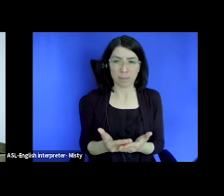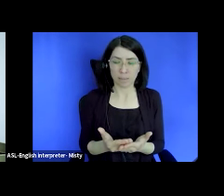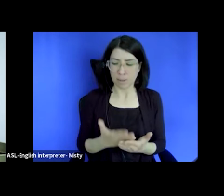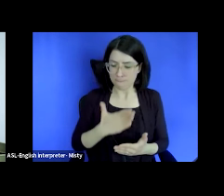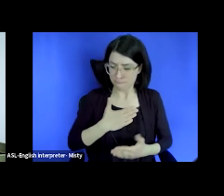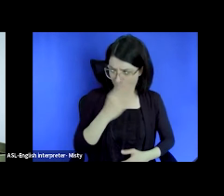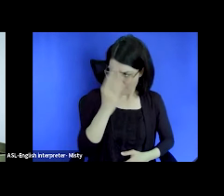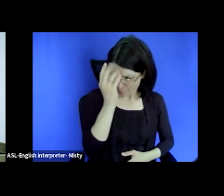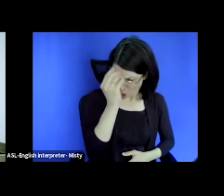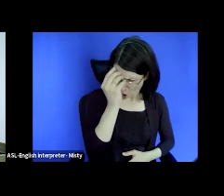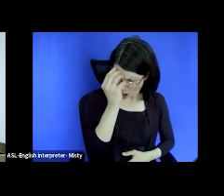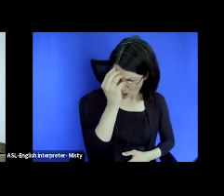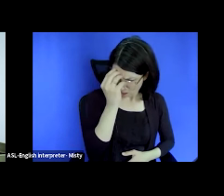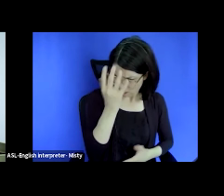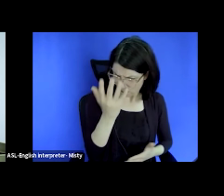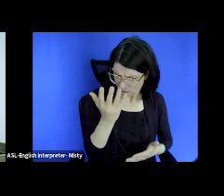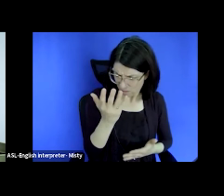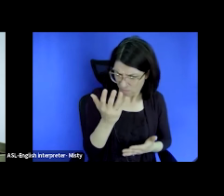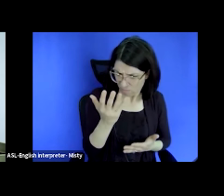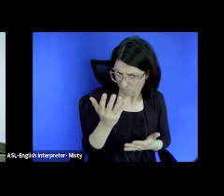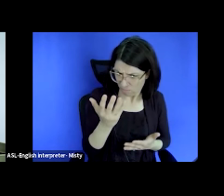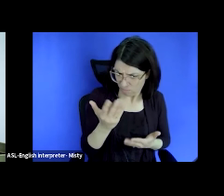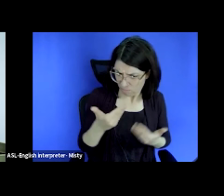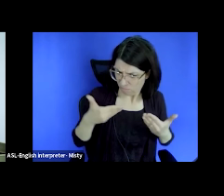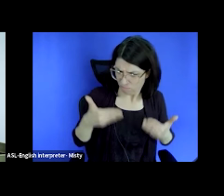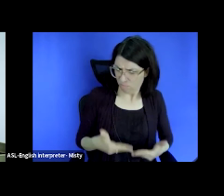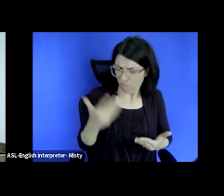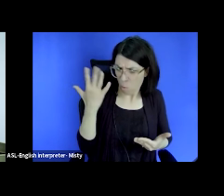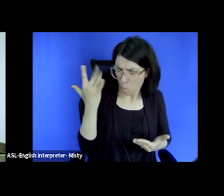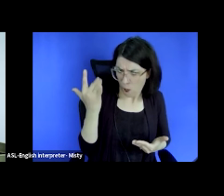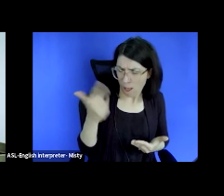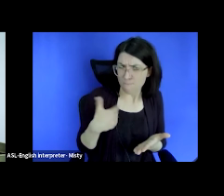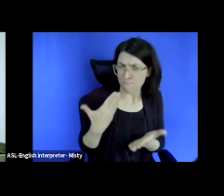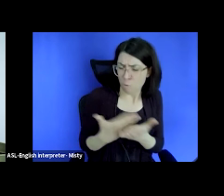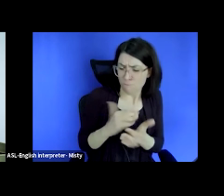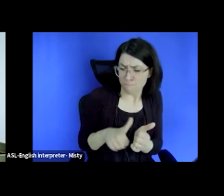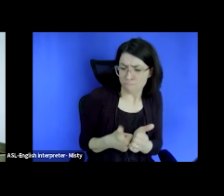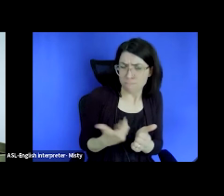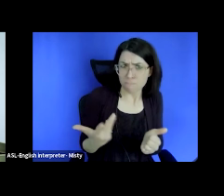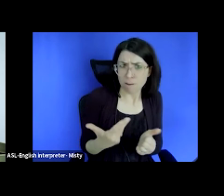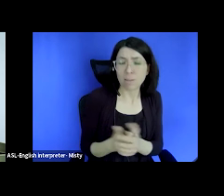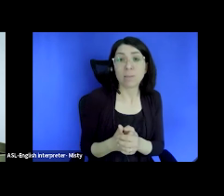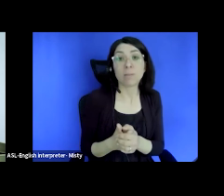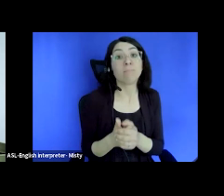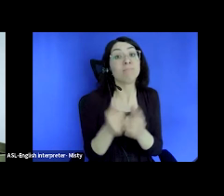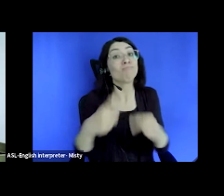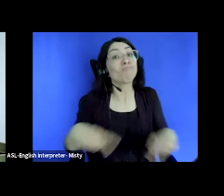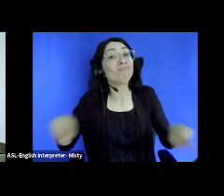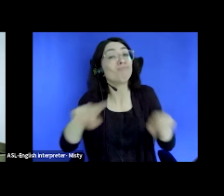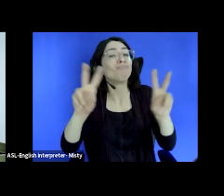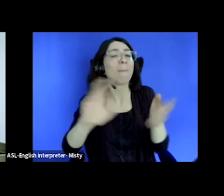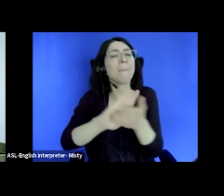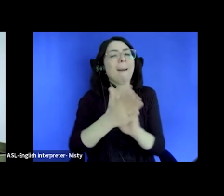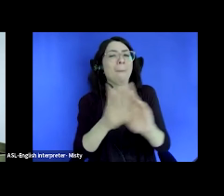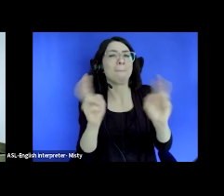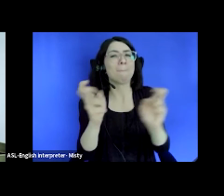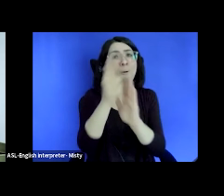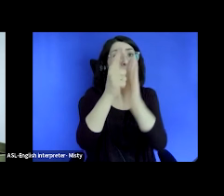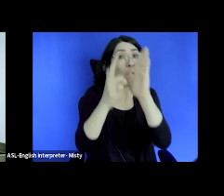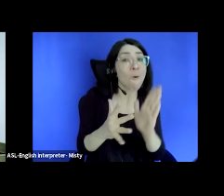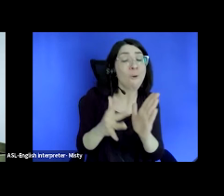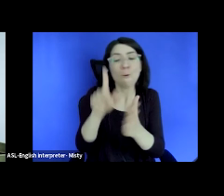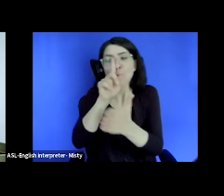this thought? Okay. You evaluate them as you are a detective or as a lawyer. You're trying to get to the bottom of